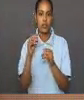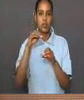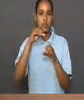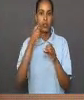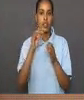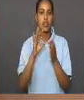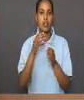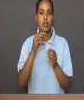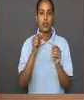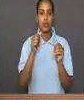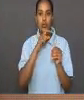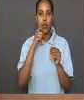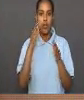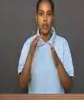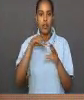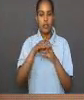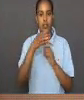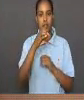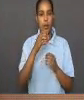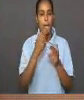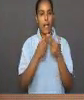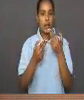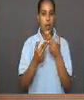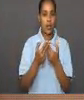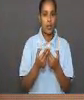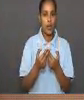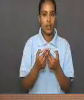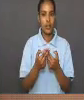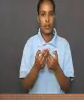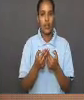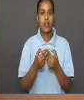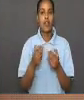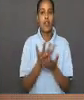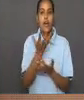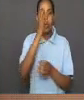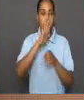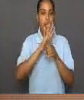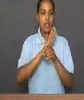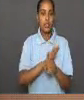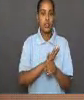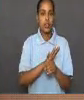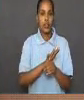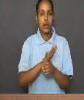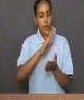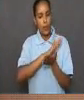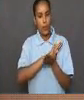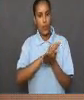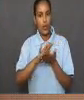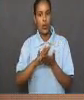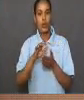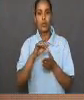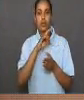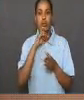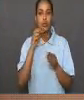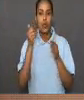fraction of the solvent in the solution multiplied by the vapor pressure of the